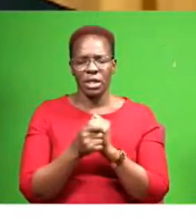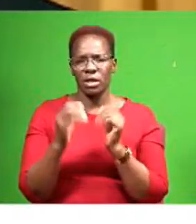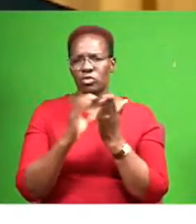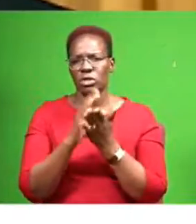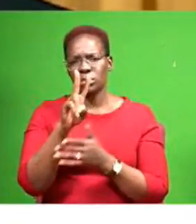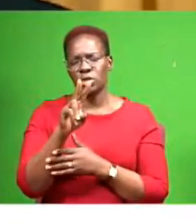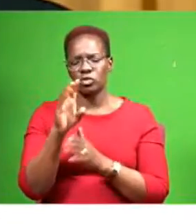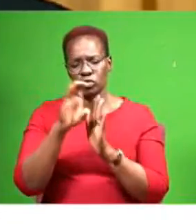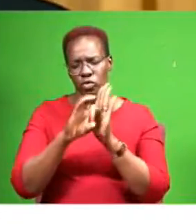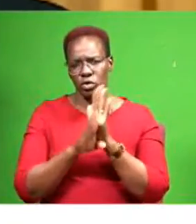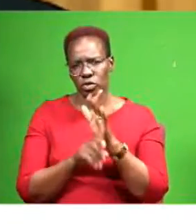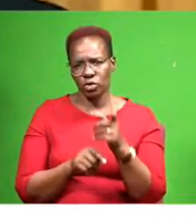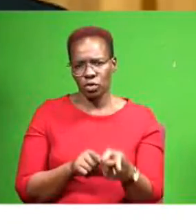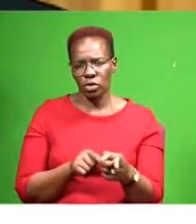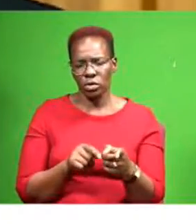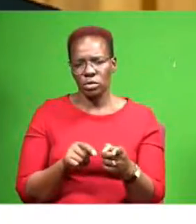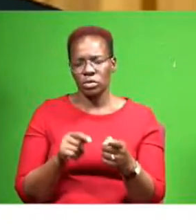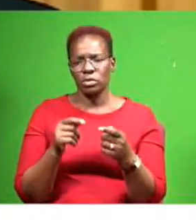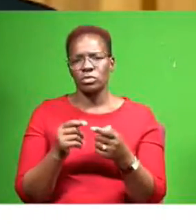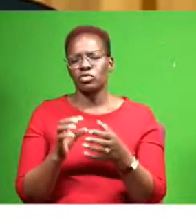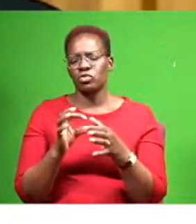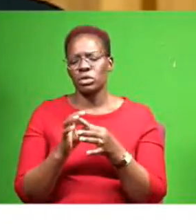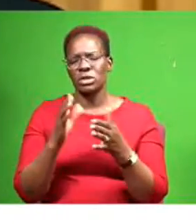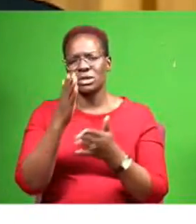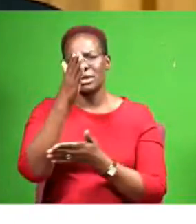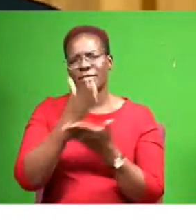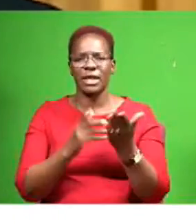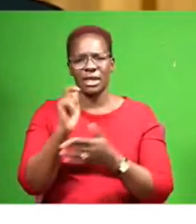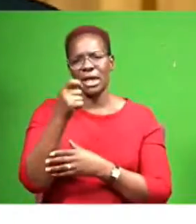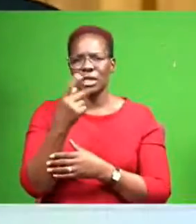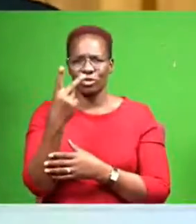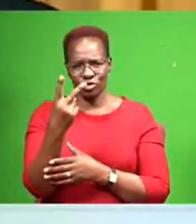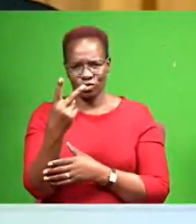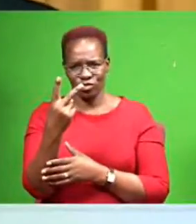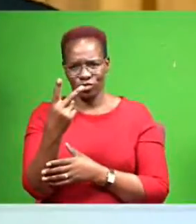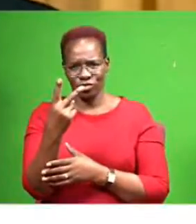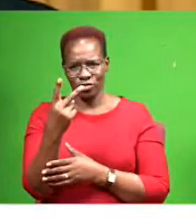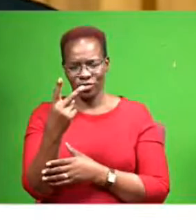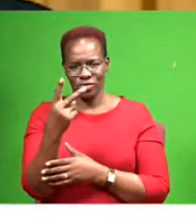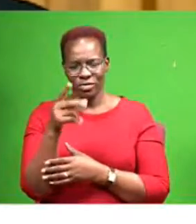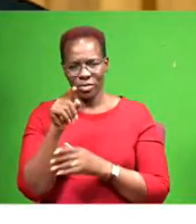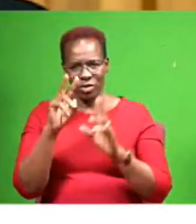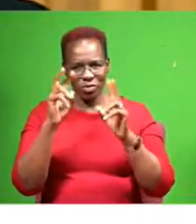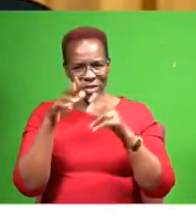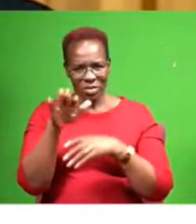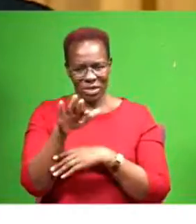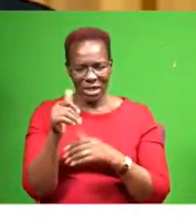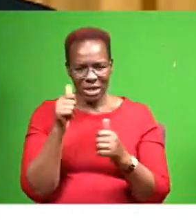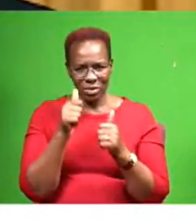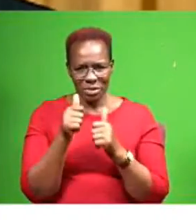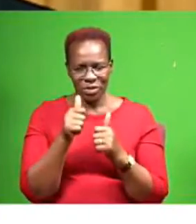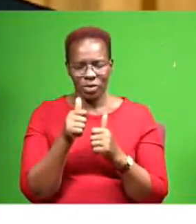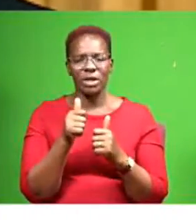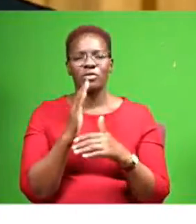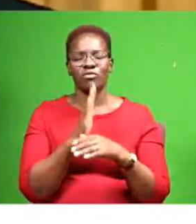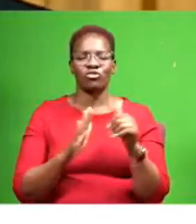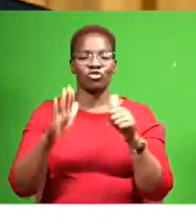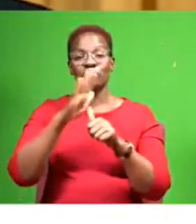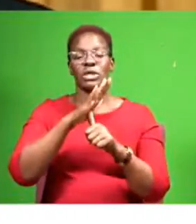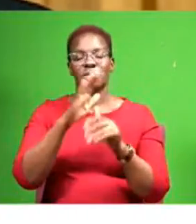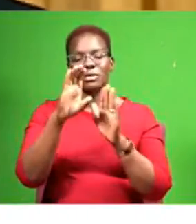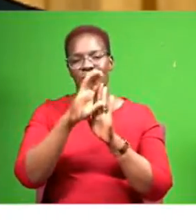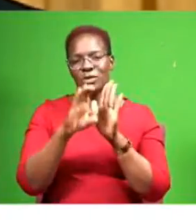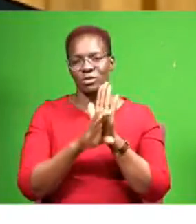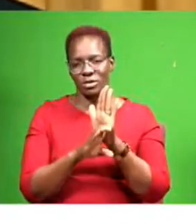of the Constitution to divide Kenya into two would fall into the thematic area of supremacy of the